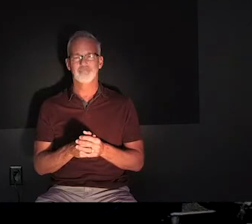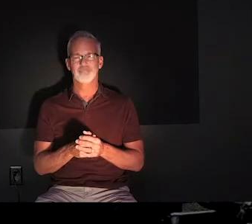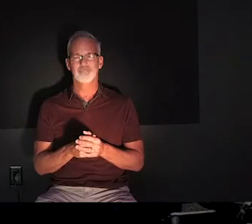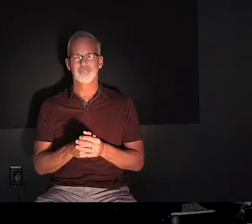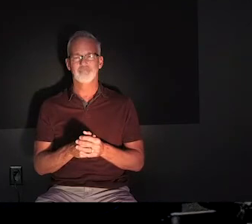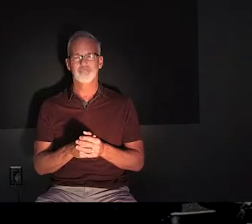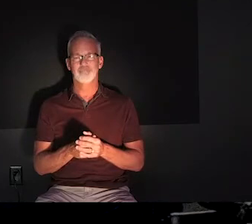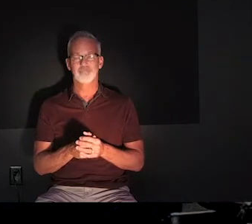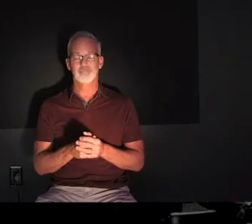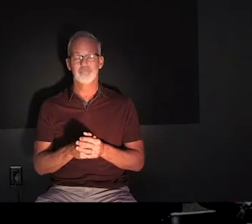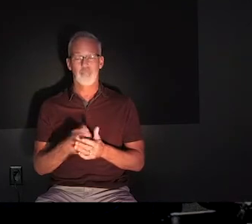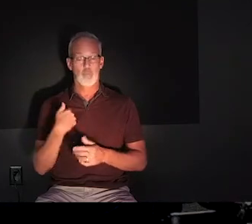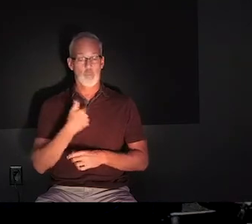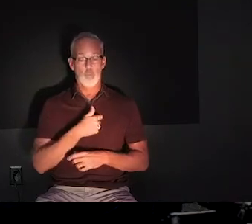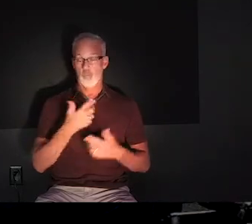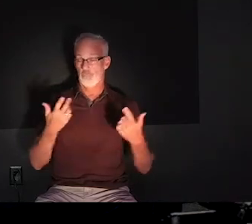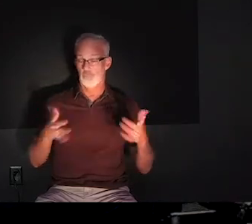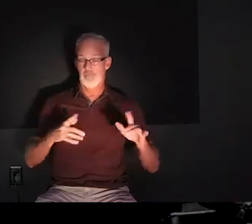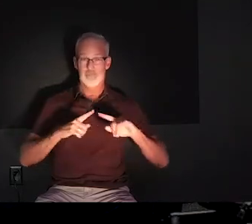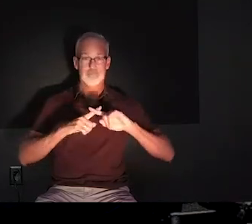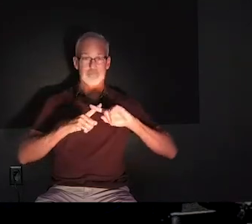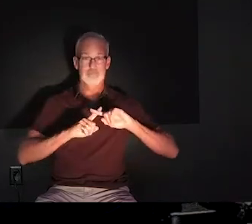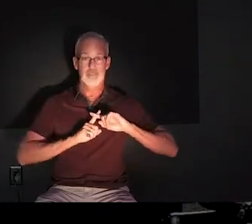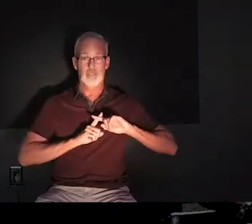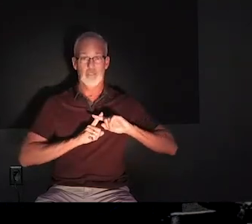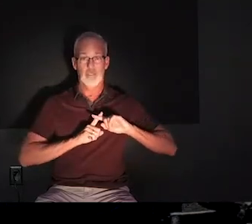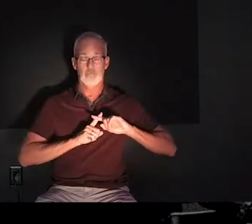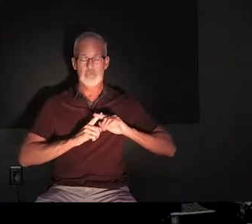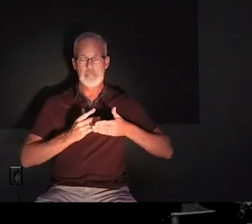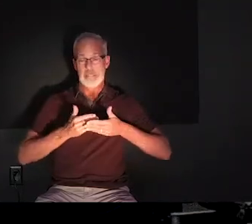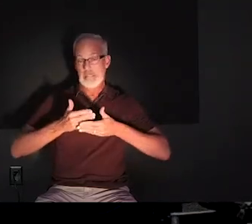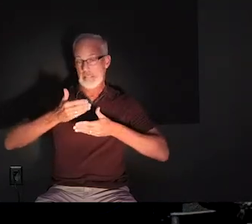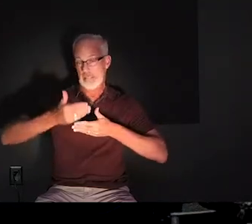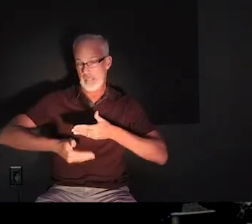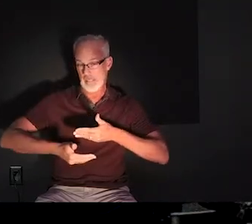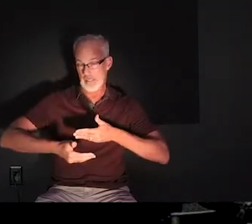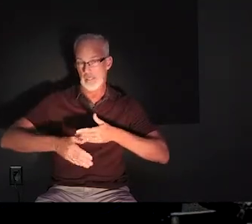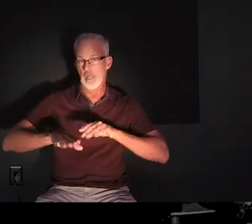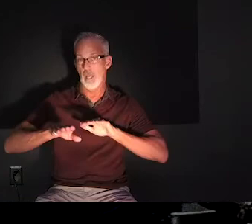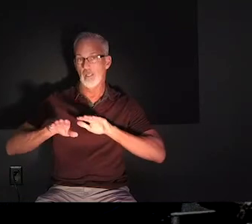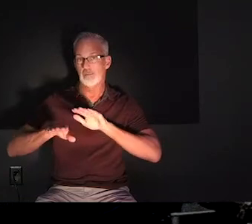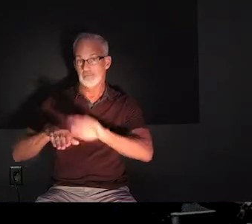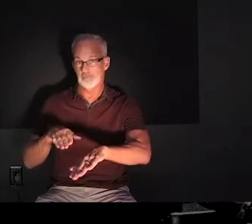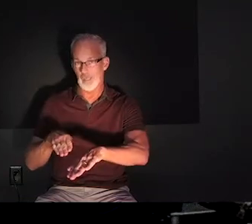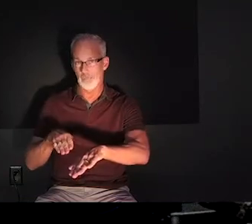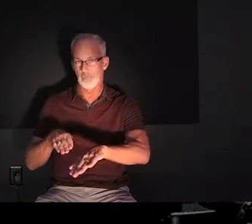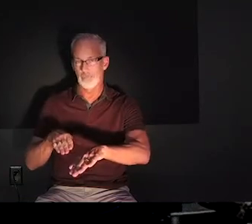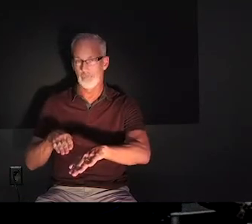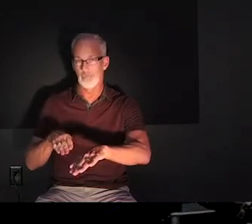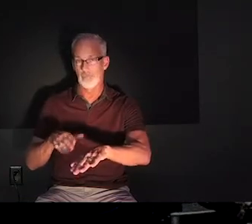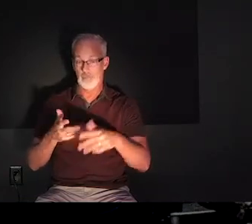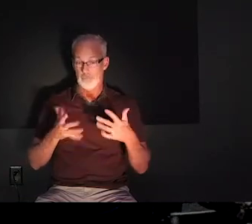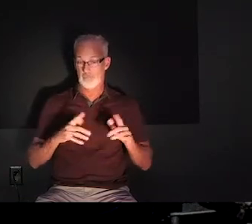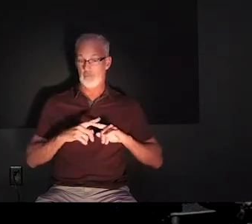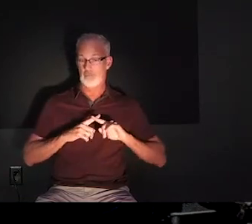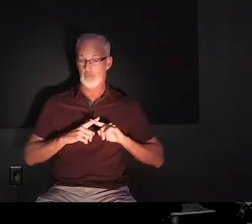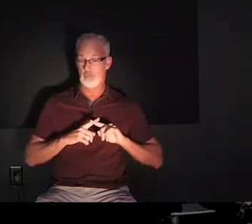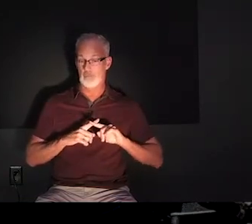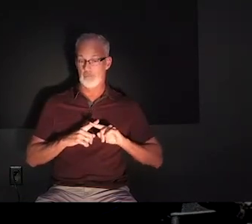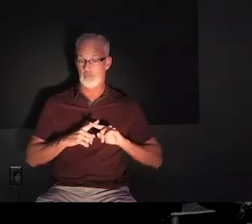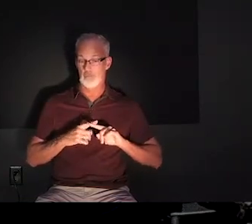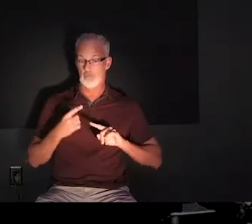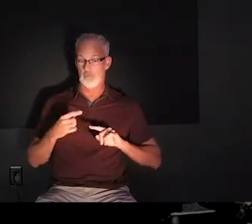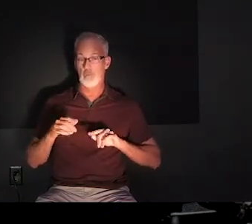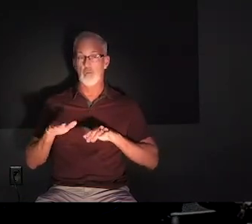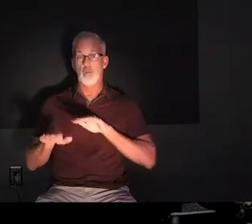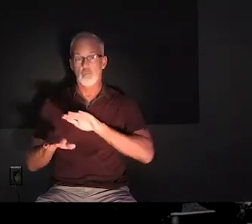That when we're saved, that next step, not in order to be saved, but because we are saved and we want to identify with